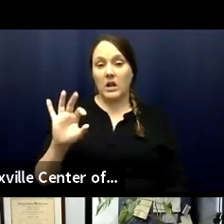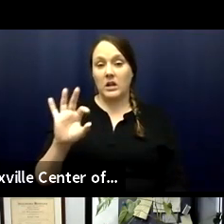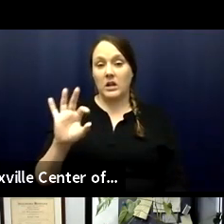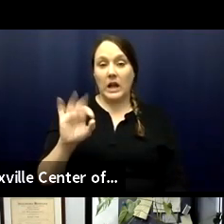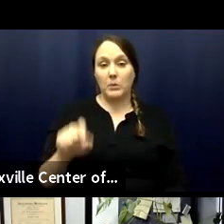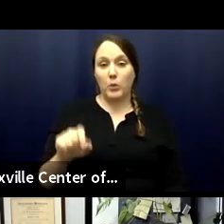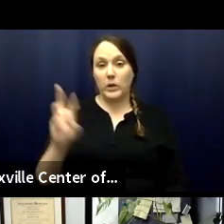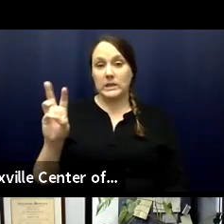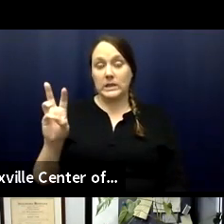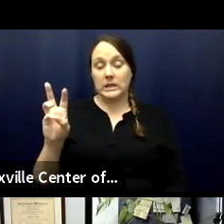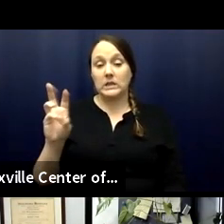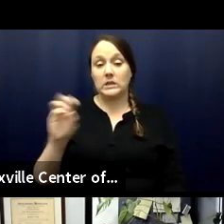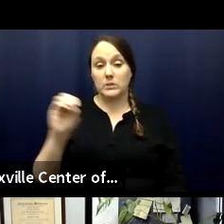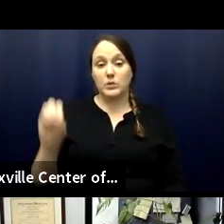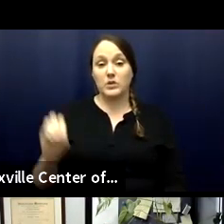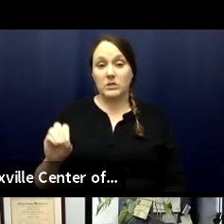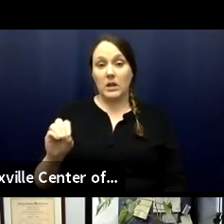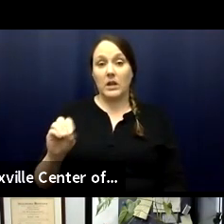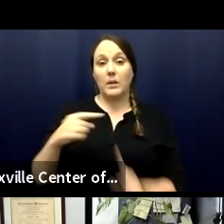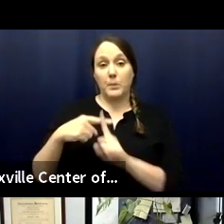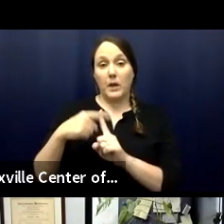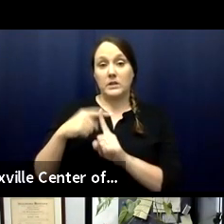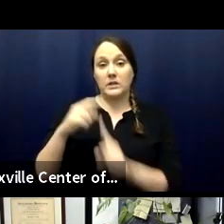9.6 positivity rate.